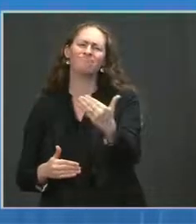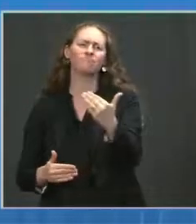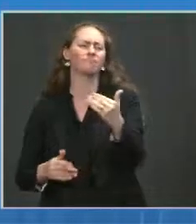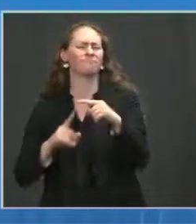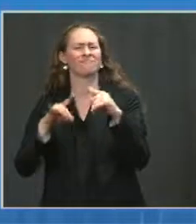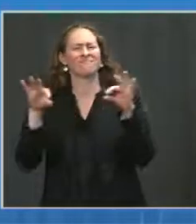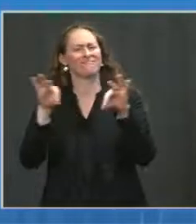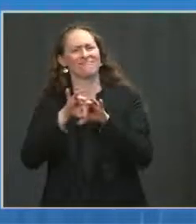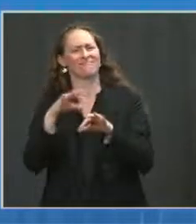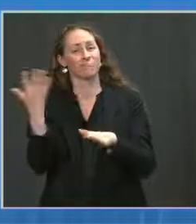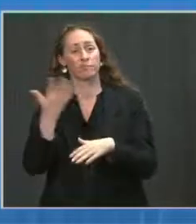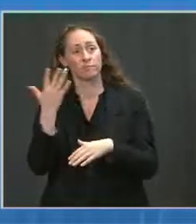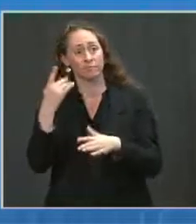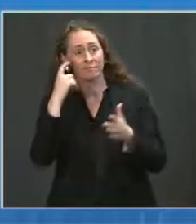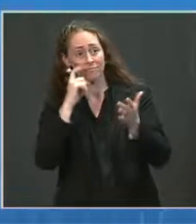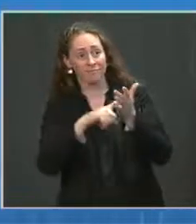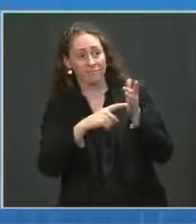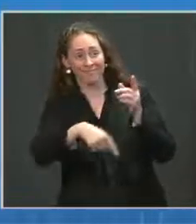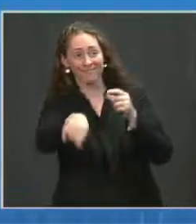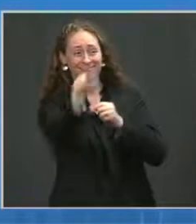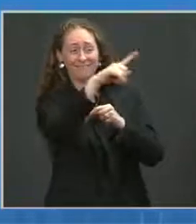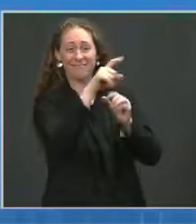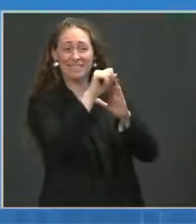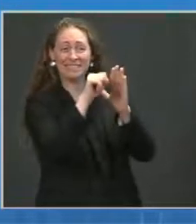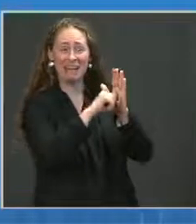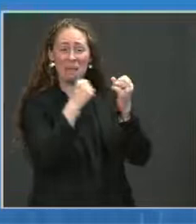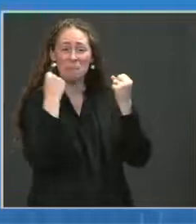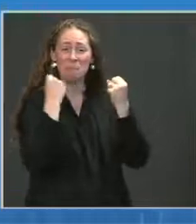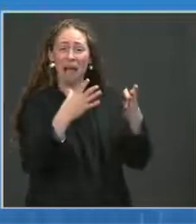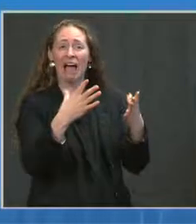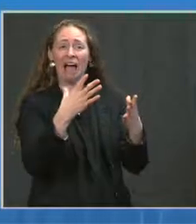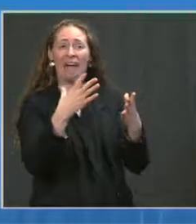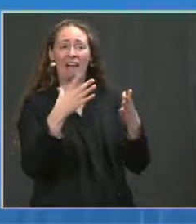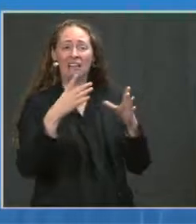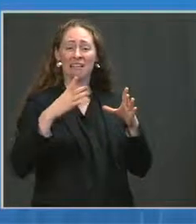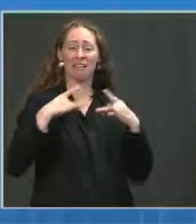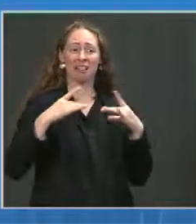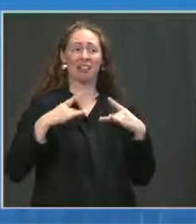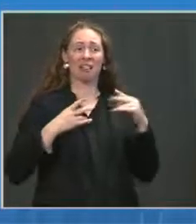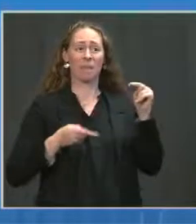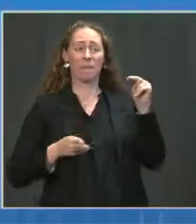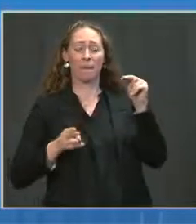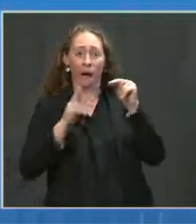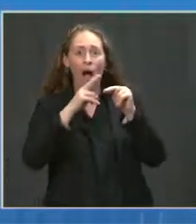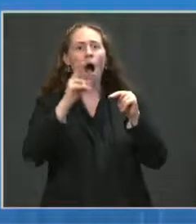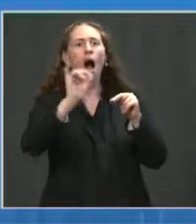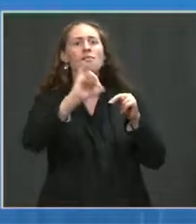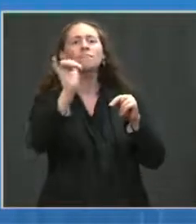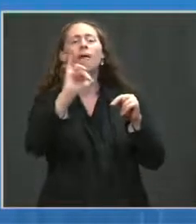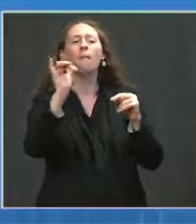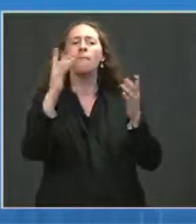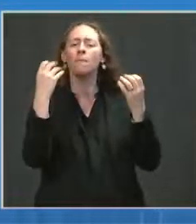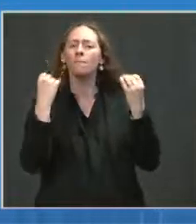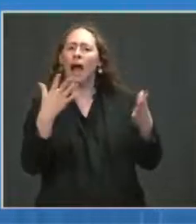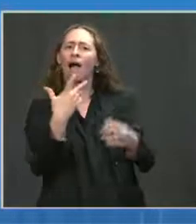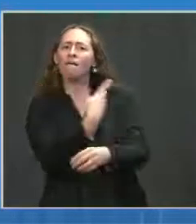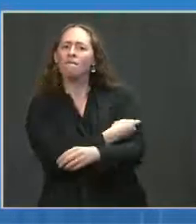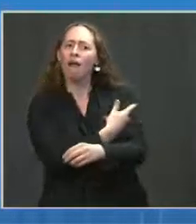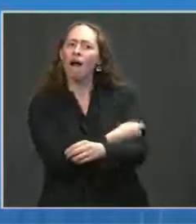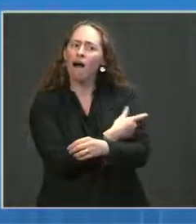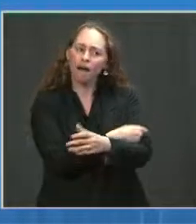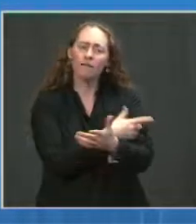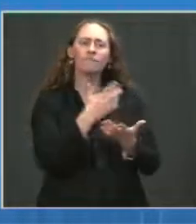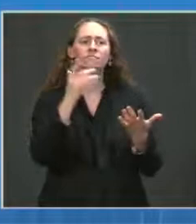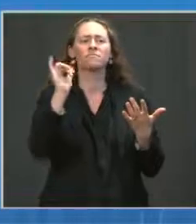with the highest case rates, daily vaccination rates have more than doubled. The 8 states with the highest current